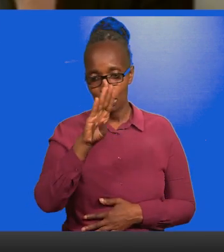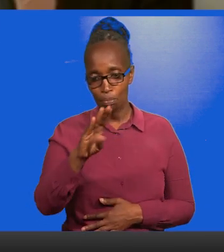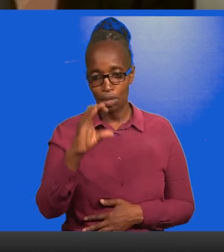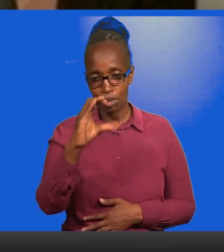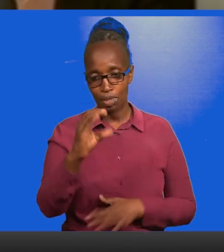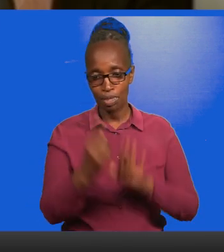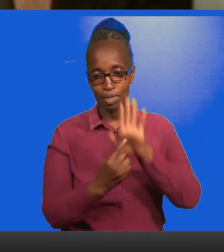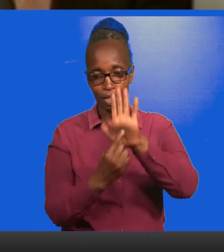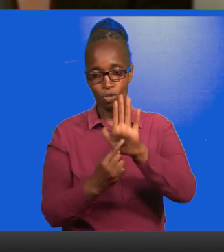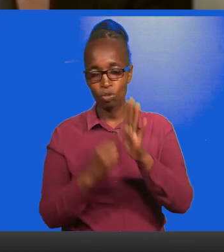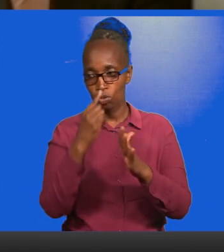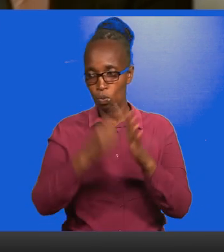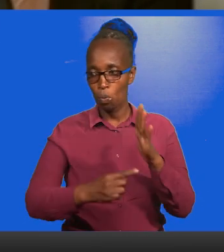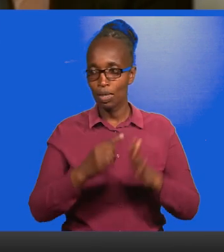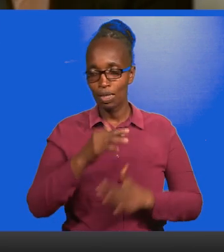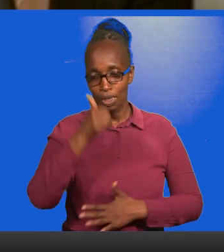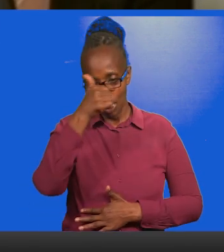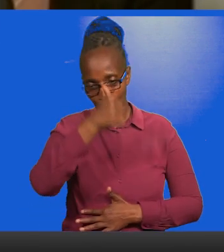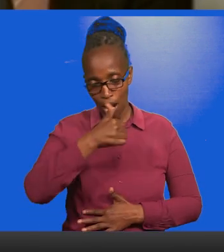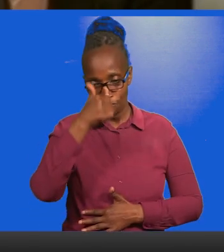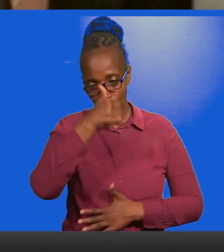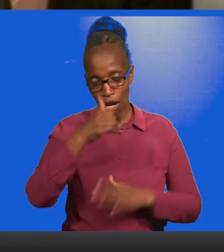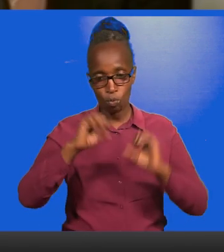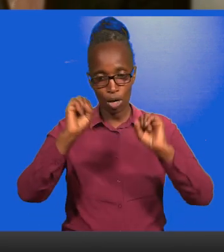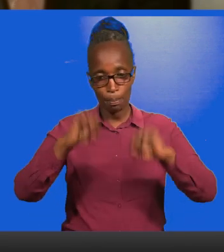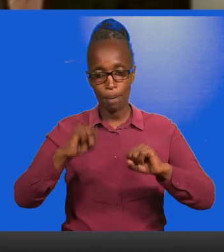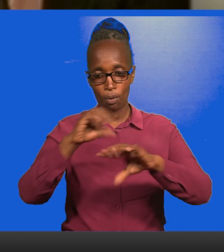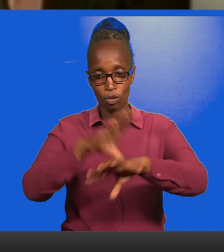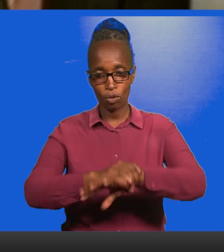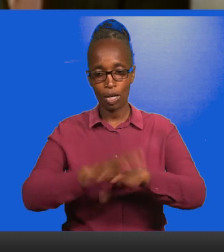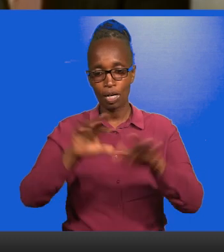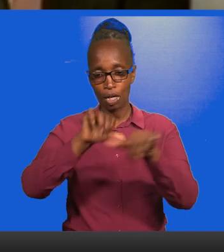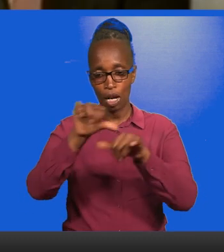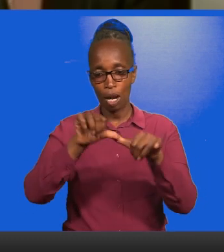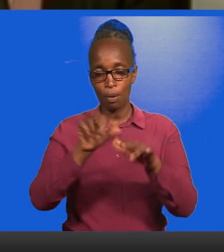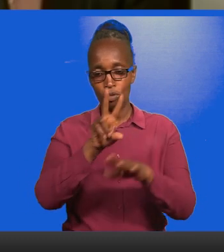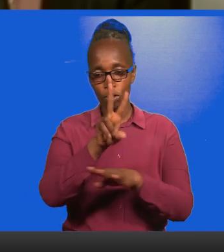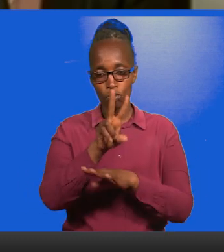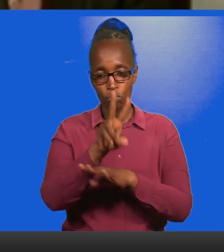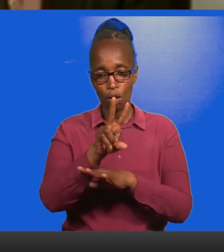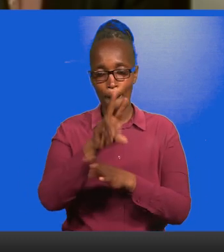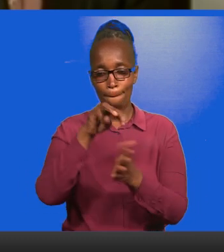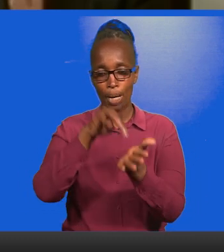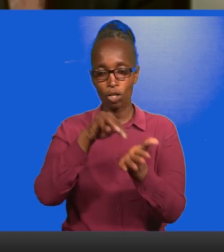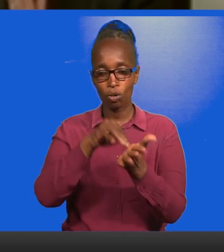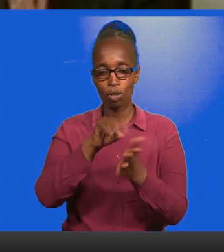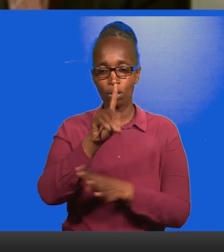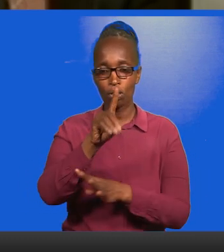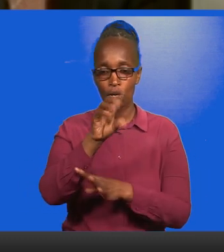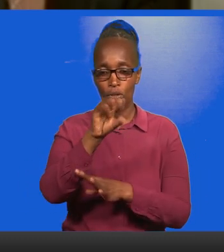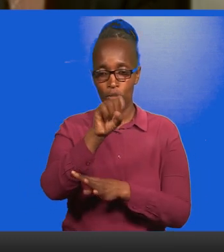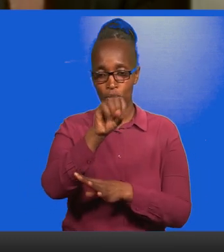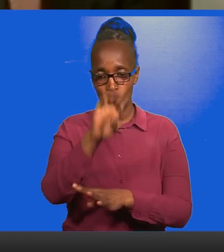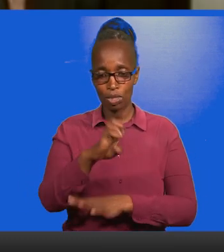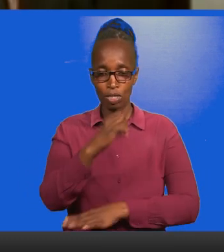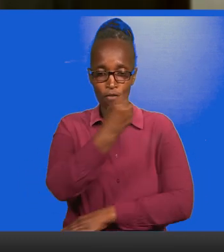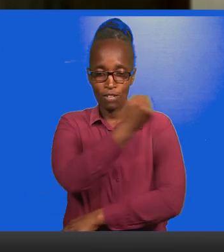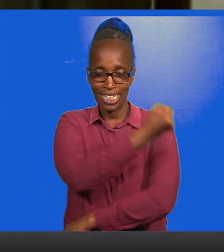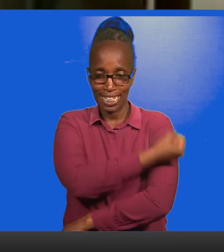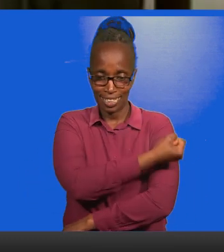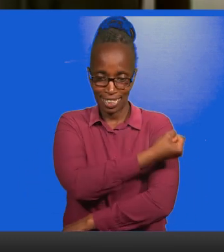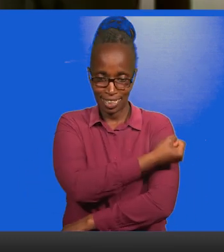CBC indicate that uh Africa would be able to get about 2 million doses of the